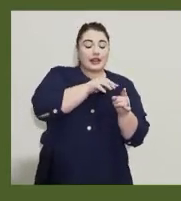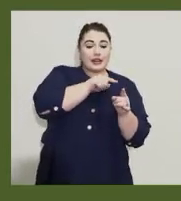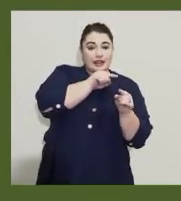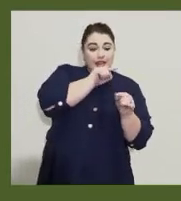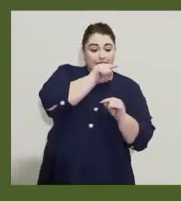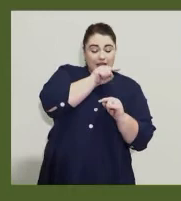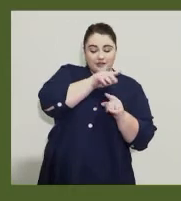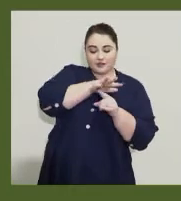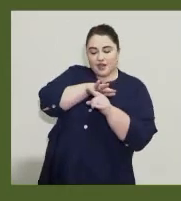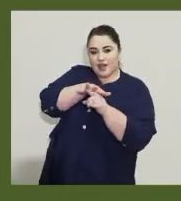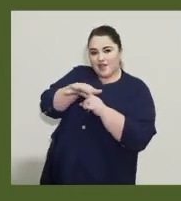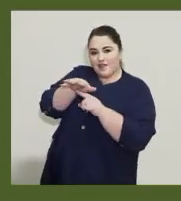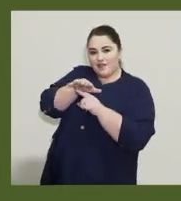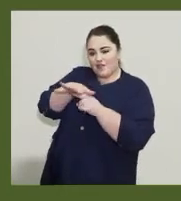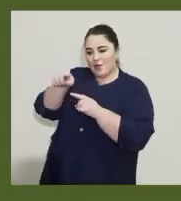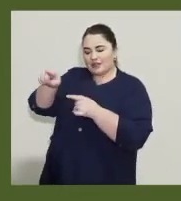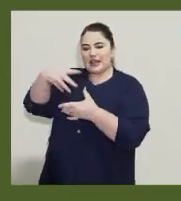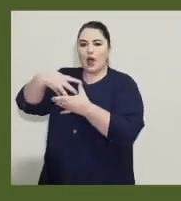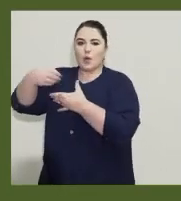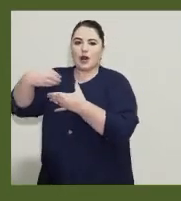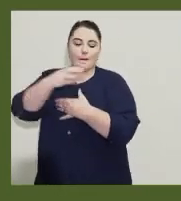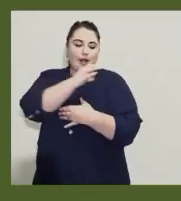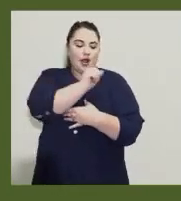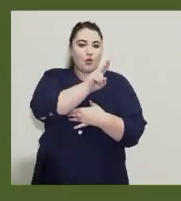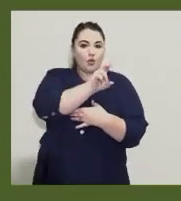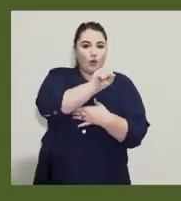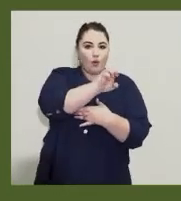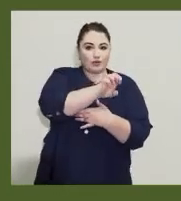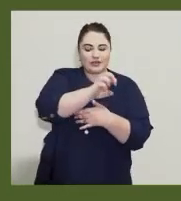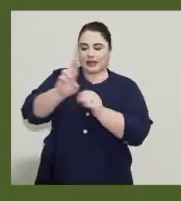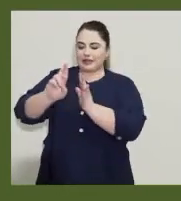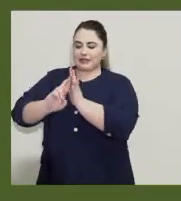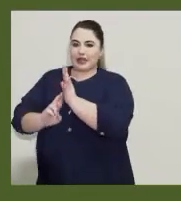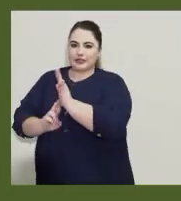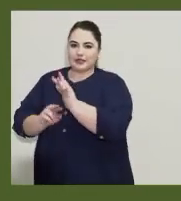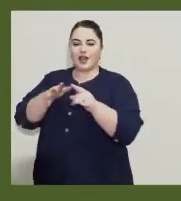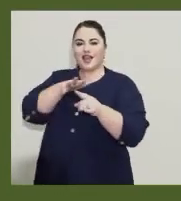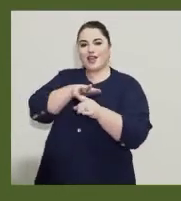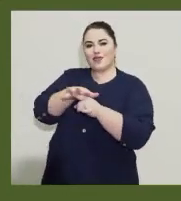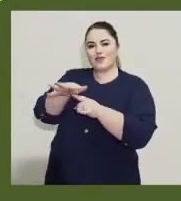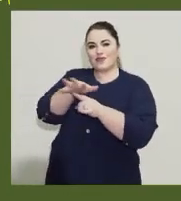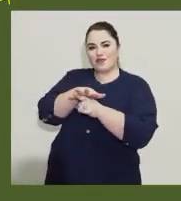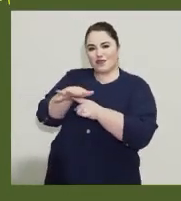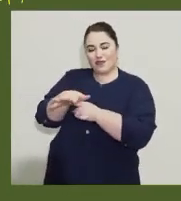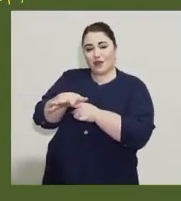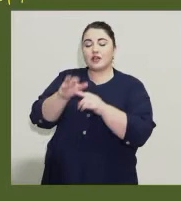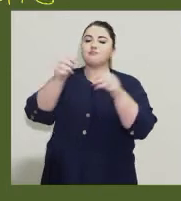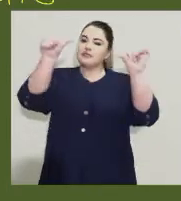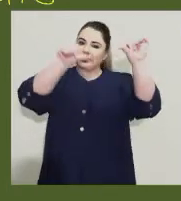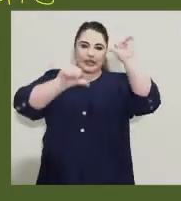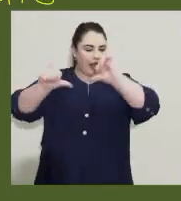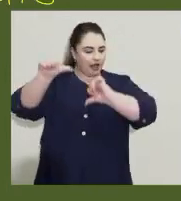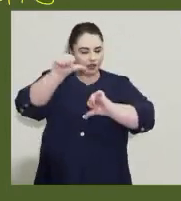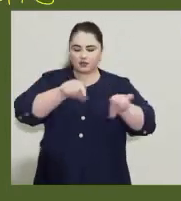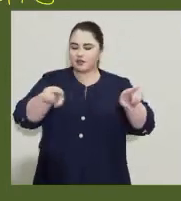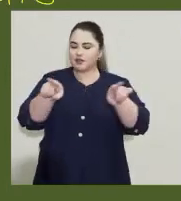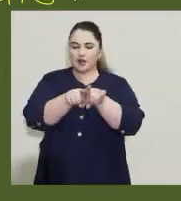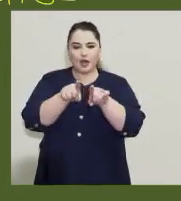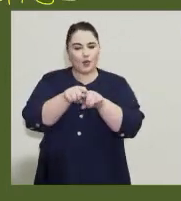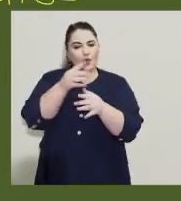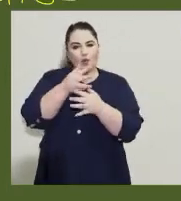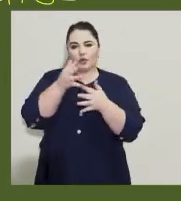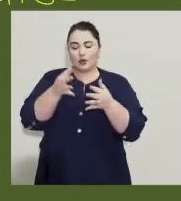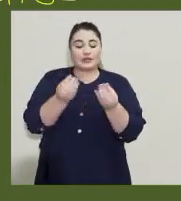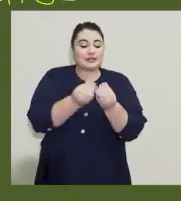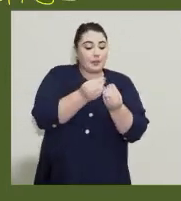the cause will be influencing the outcome or the results. And that's how it works in science.